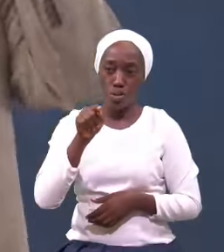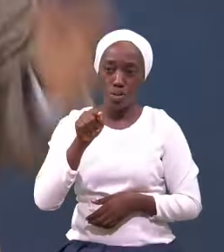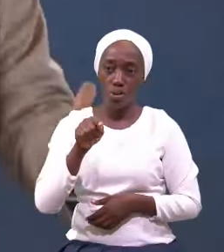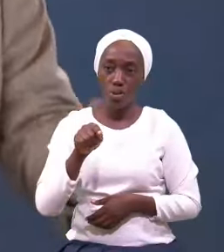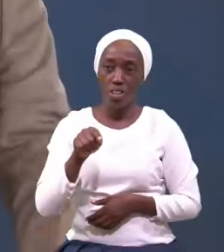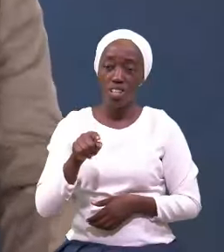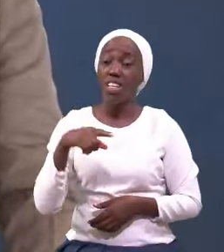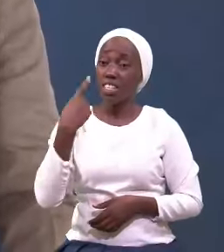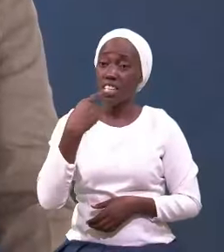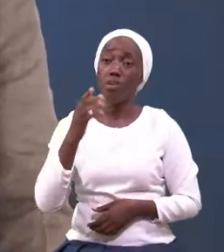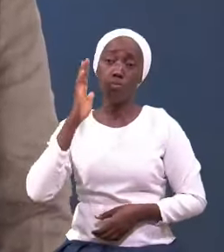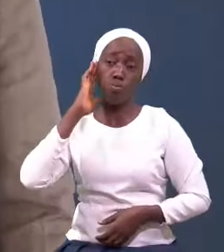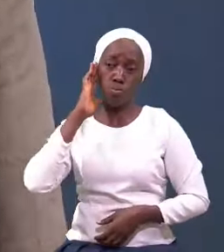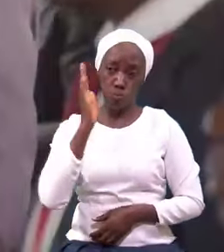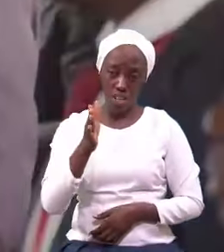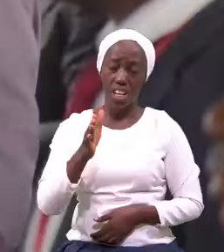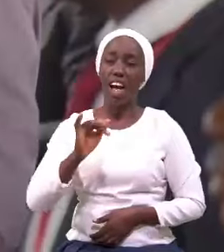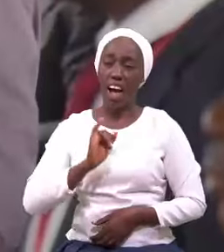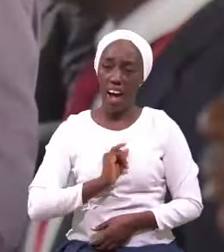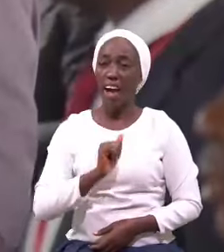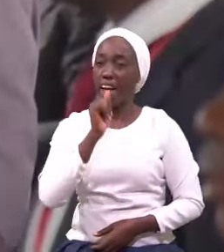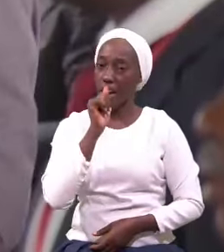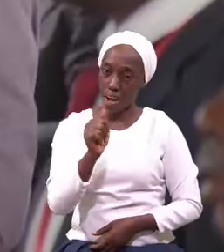says, will I am.